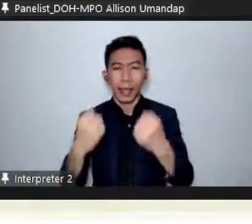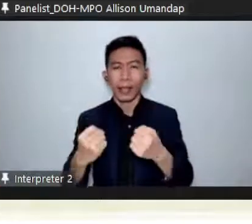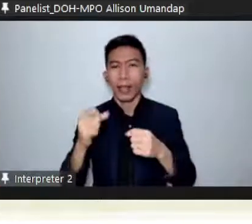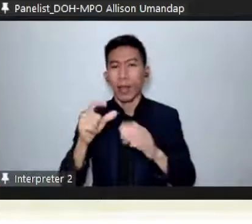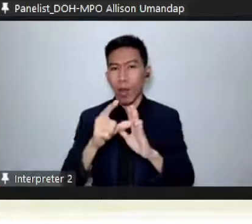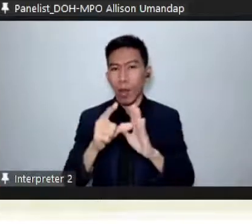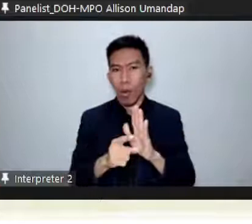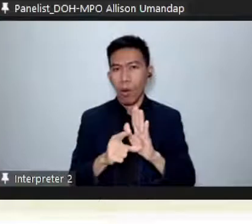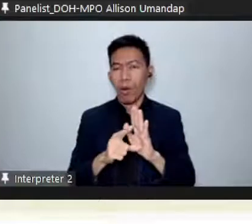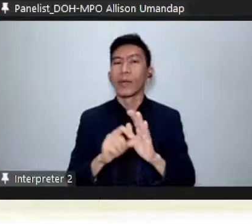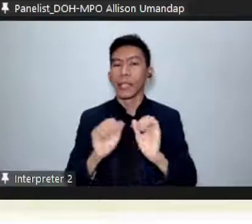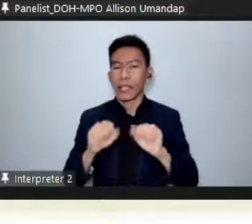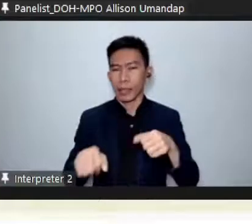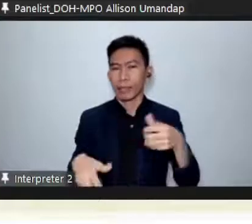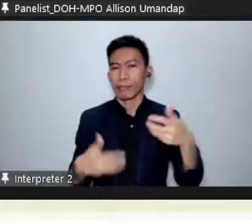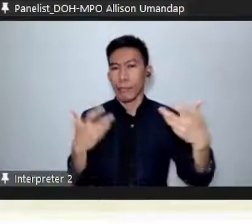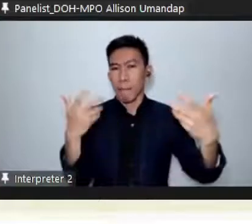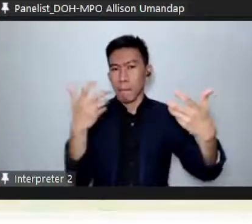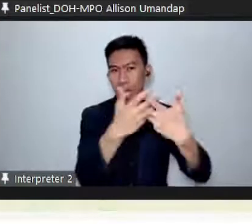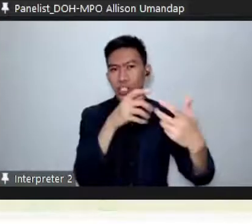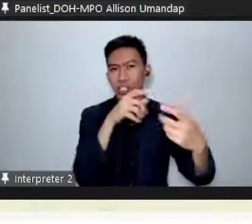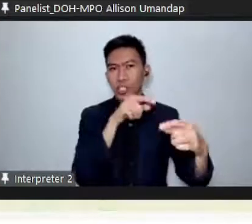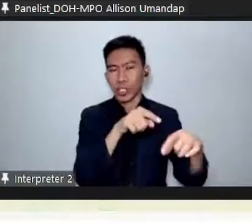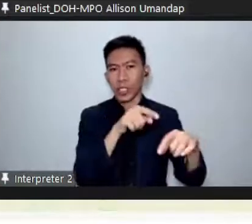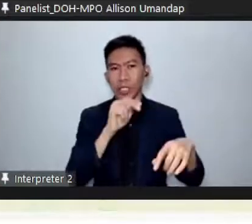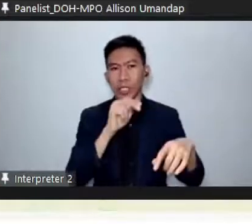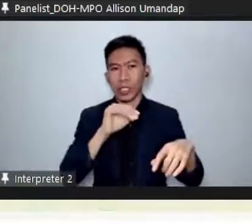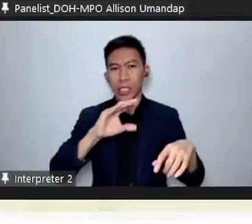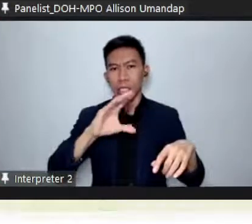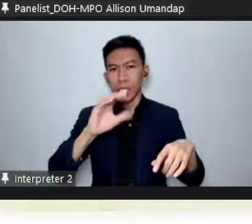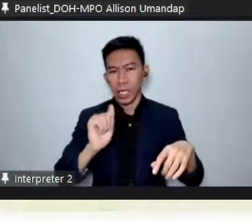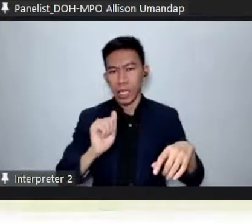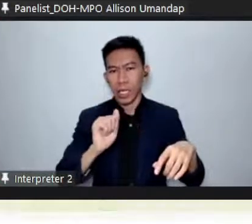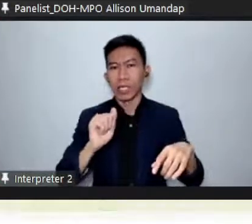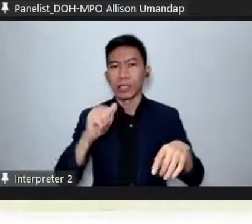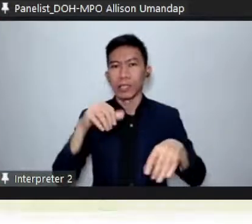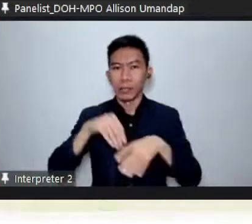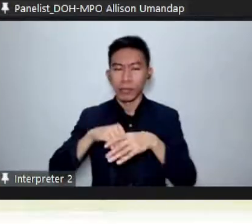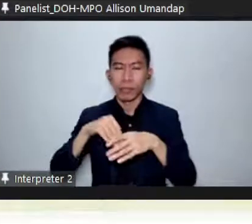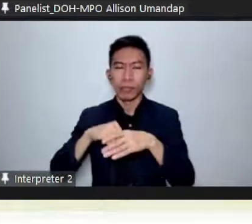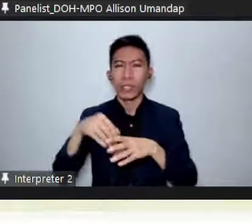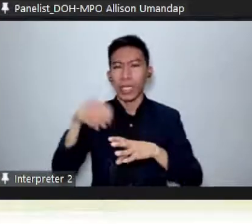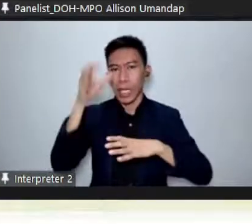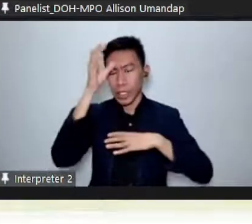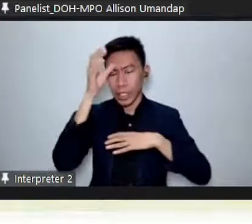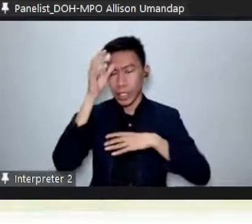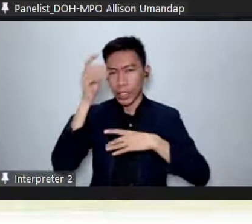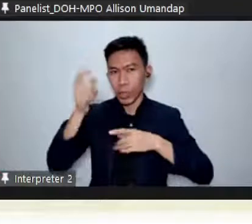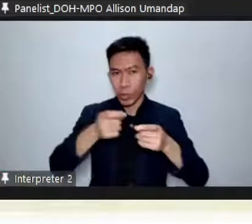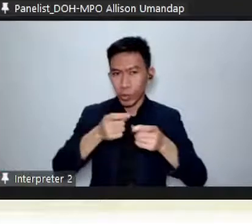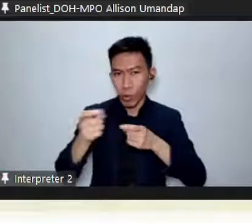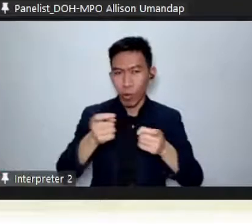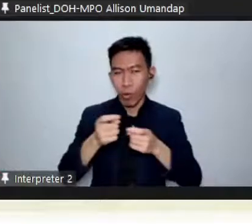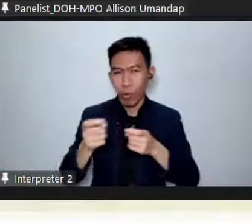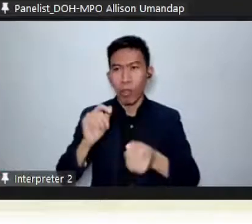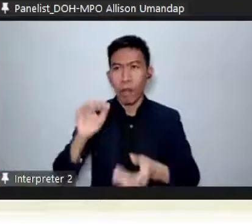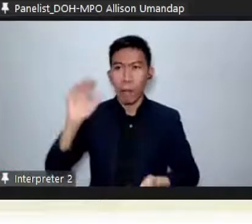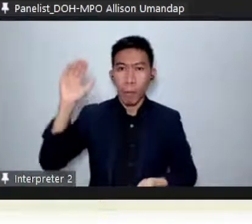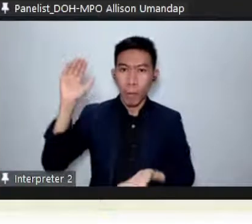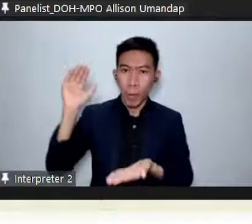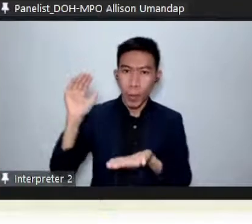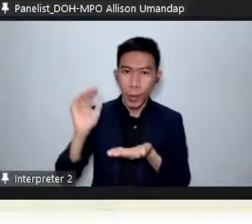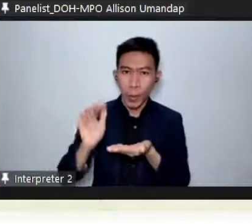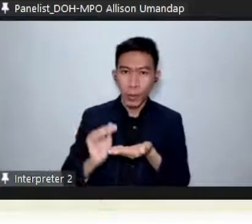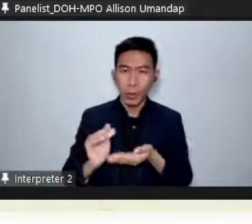NICA on primary, secondary cancer control of cancer,